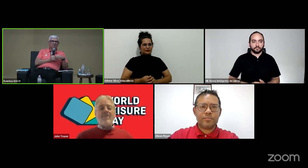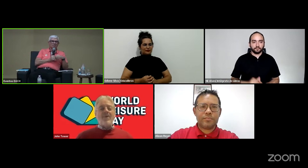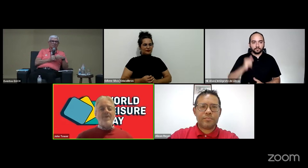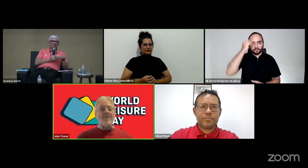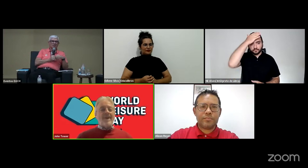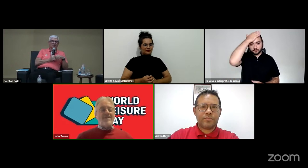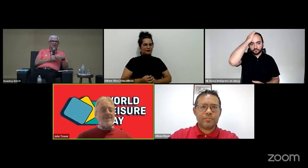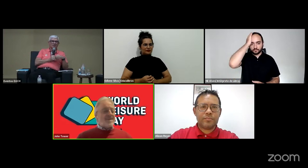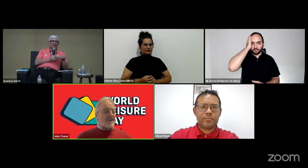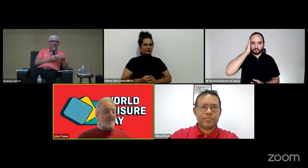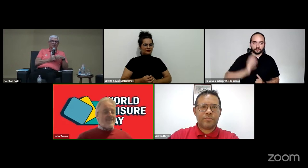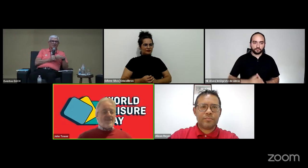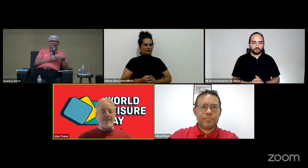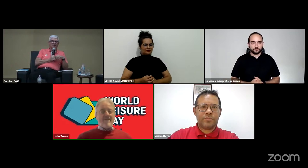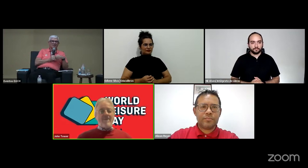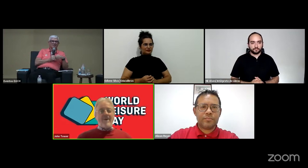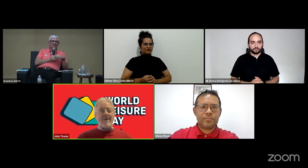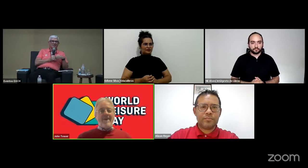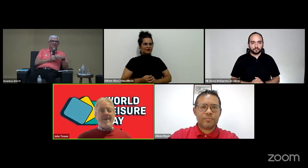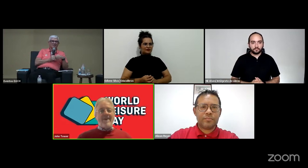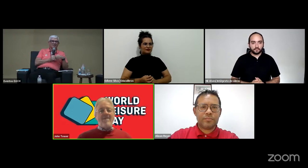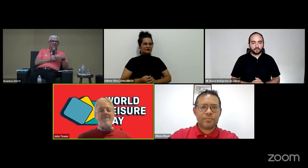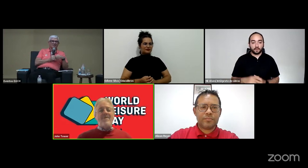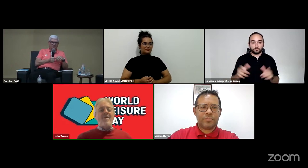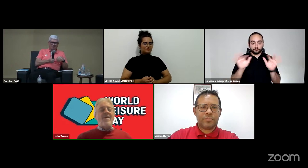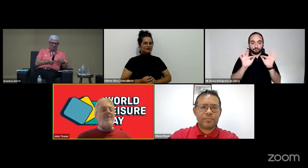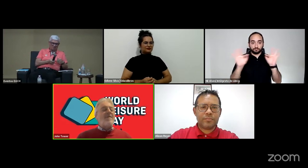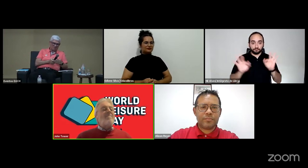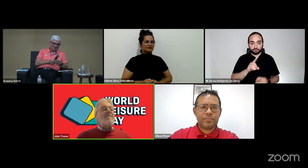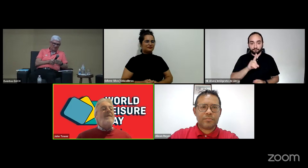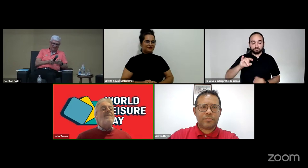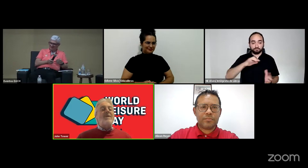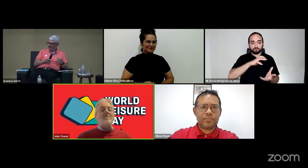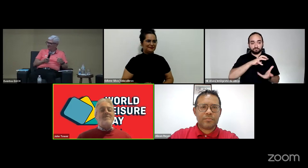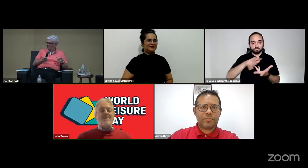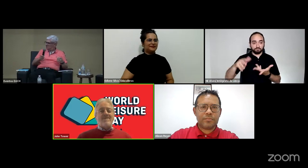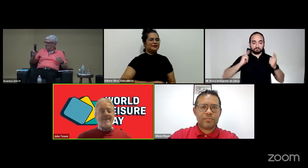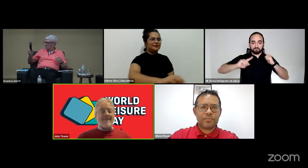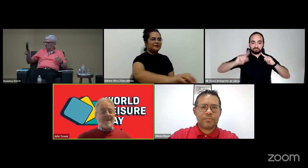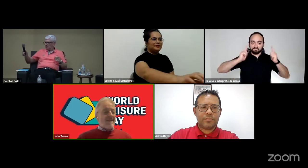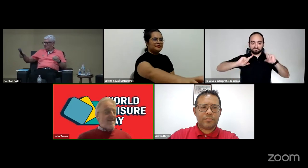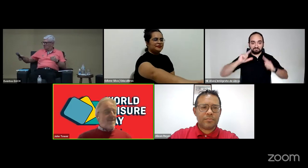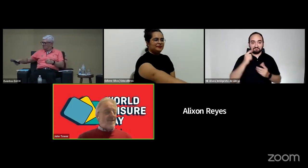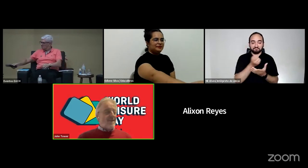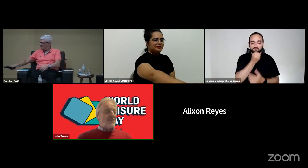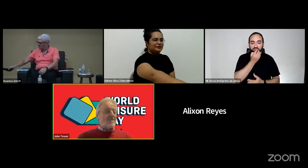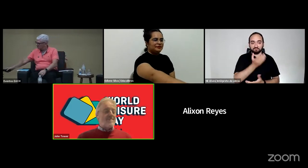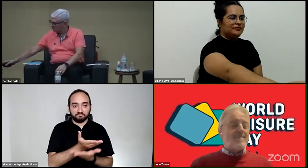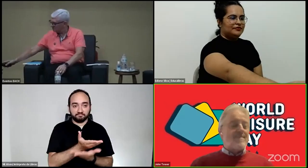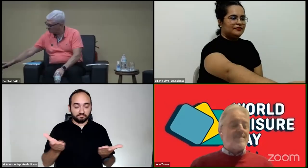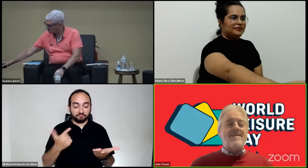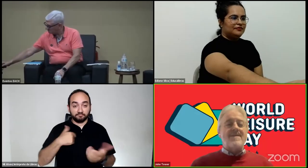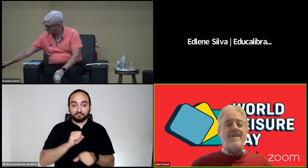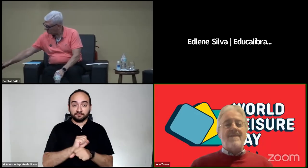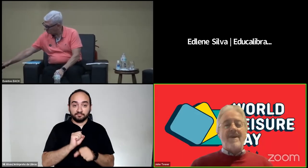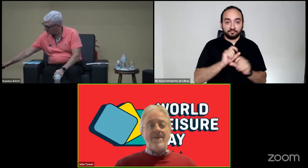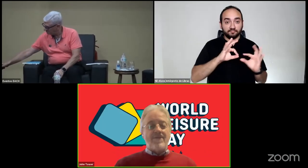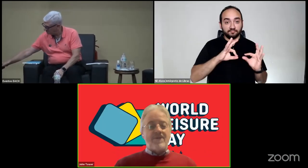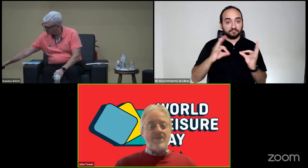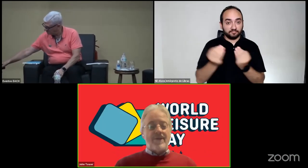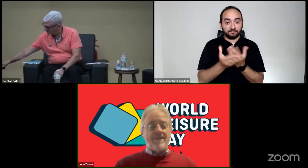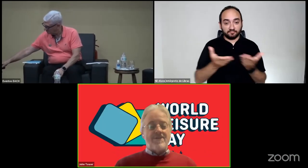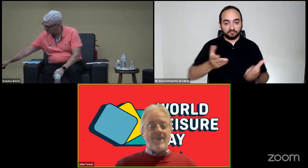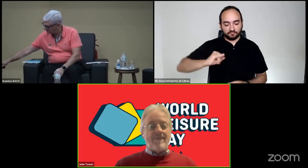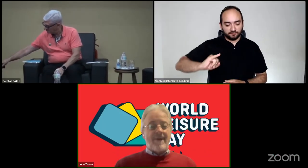Happy World Leisure Day to everyone. I hope you're all making the most of your leisure experiences and